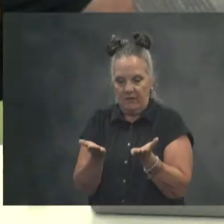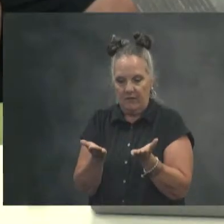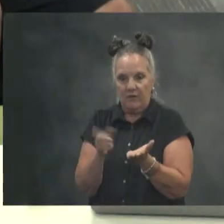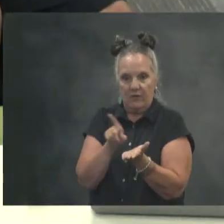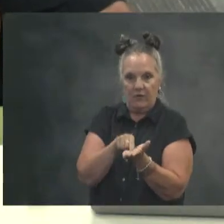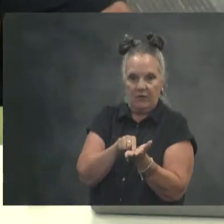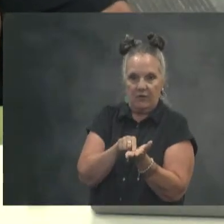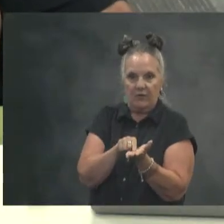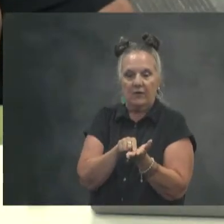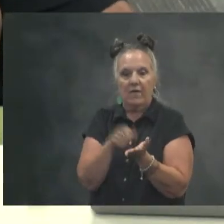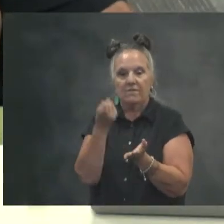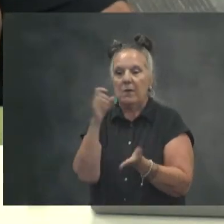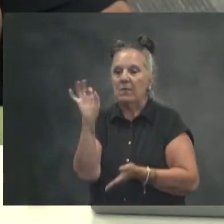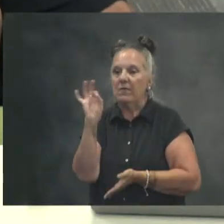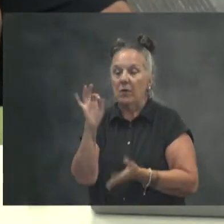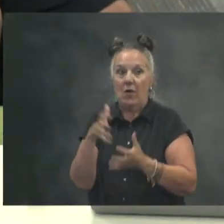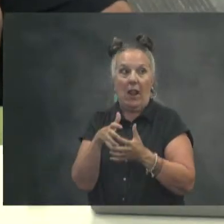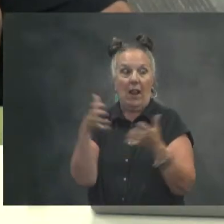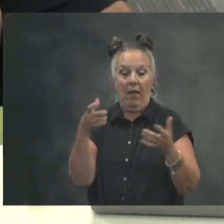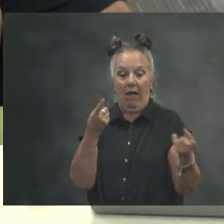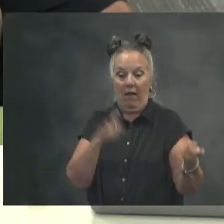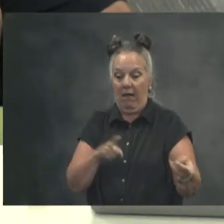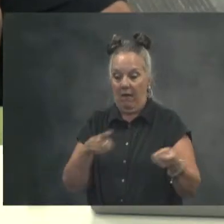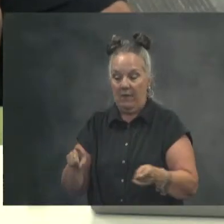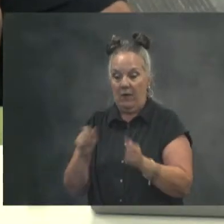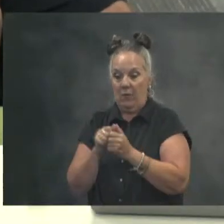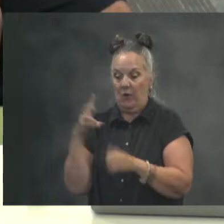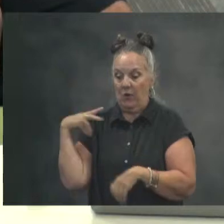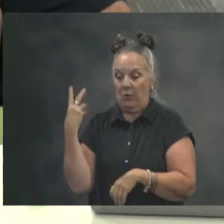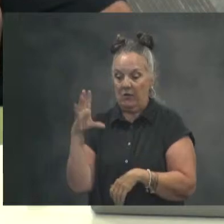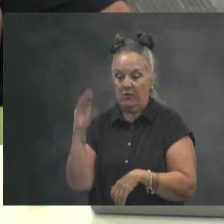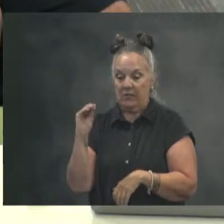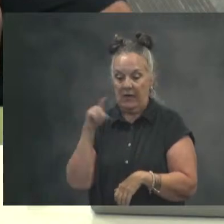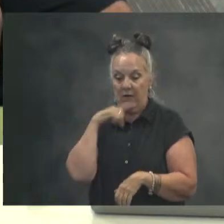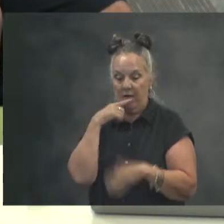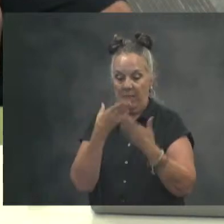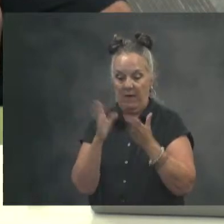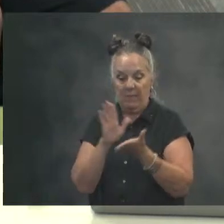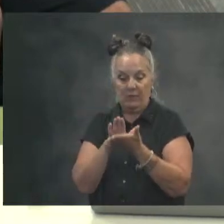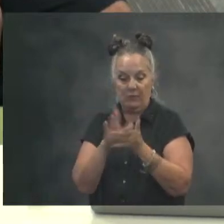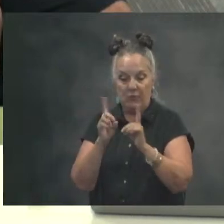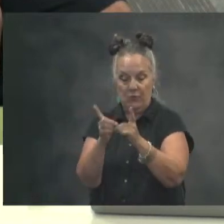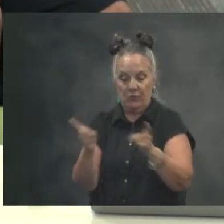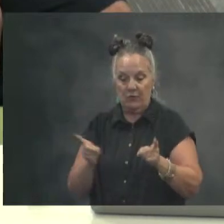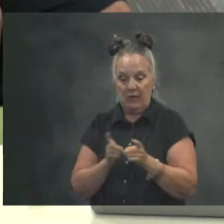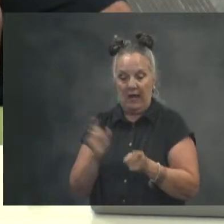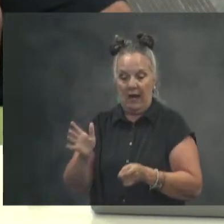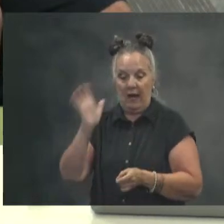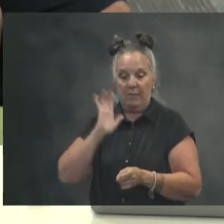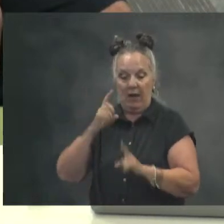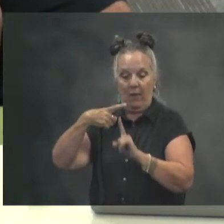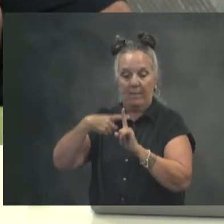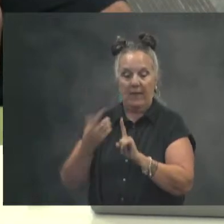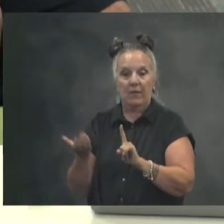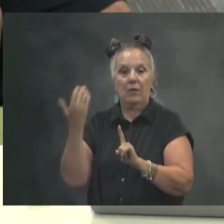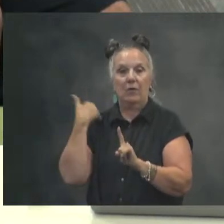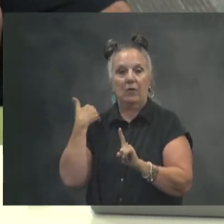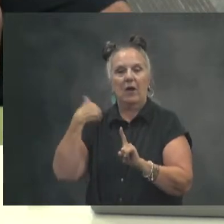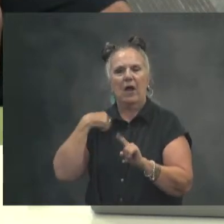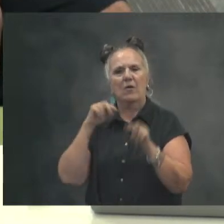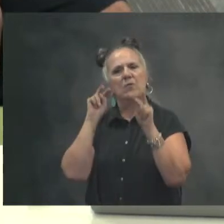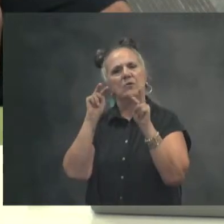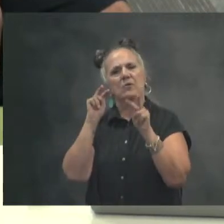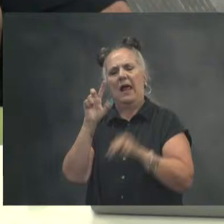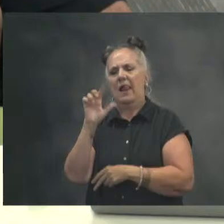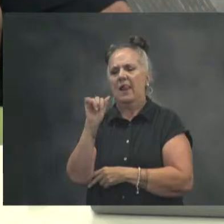lot going on here with the Washington County Public School District. So let me tell you, about a month ago, I was watching